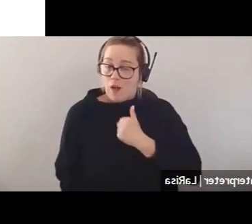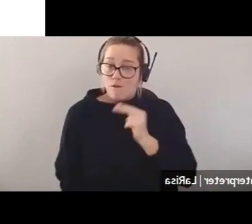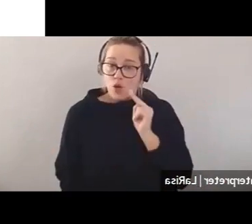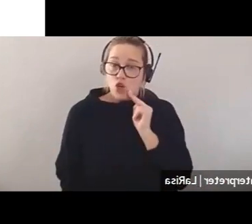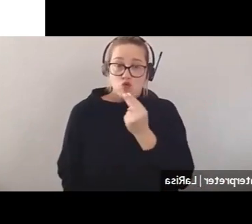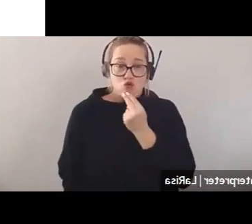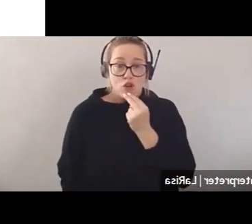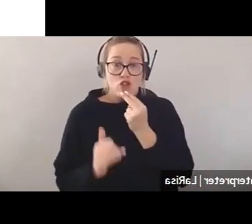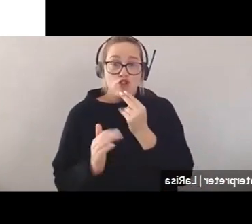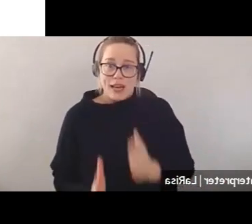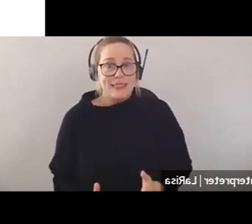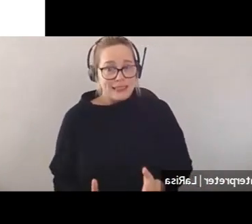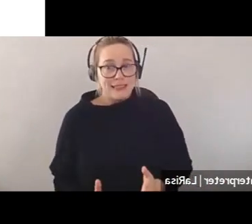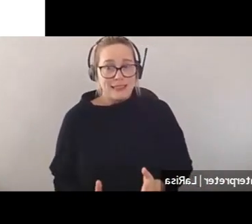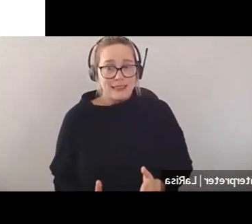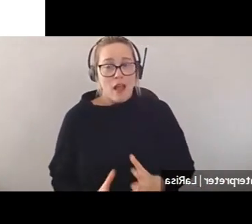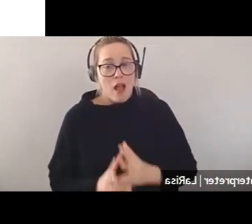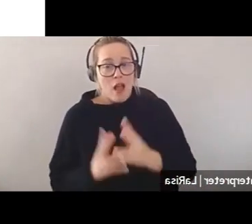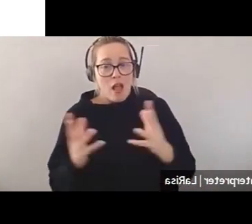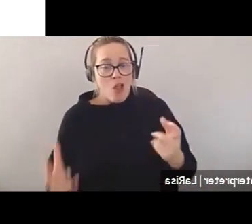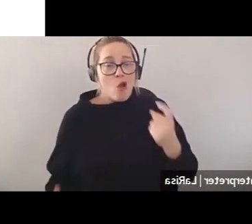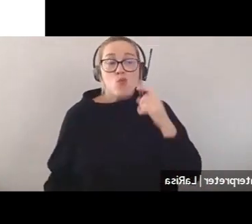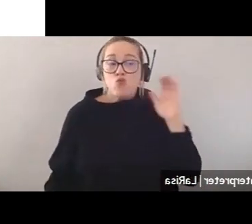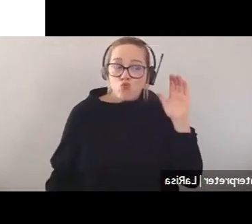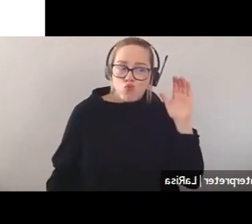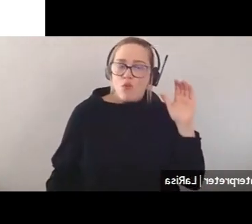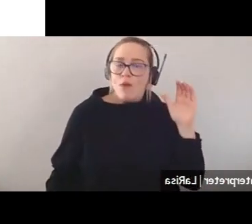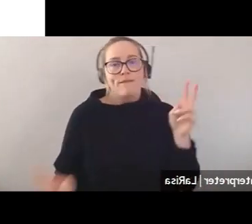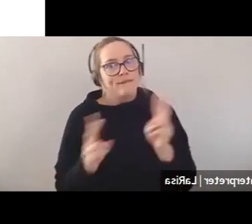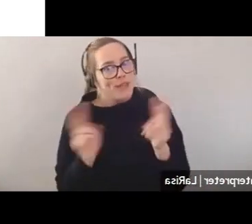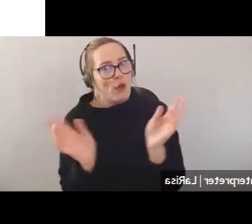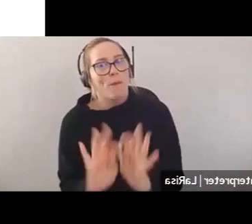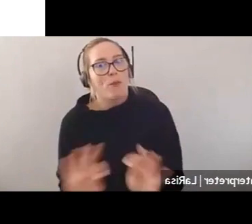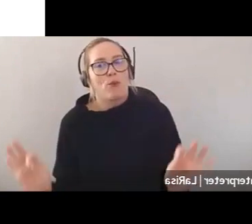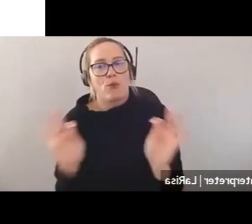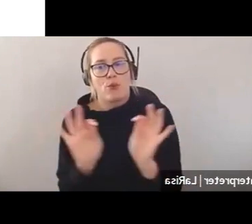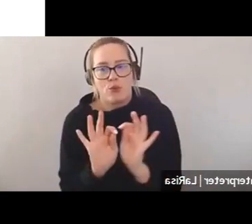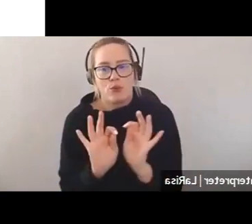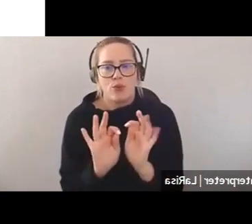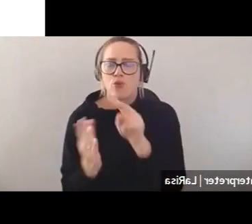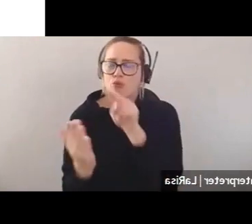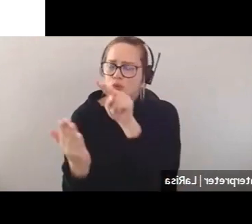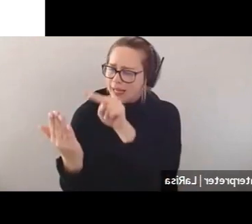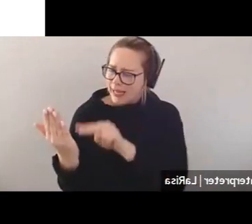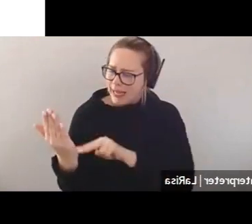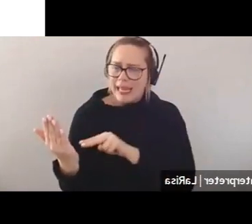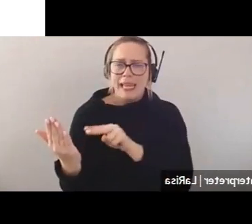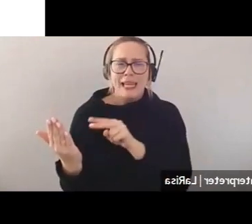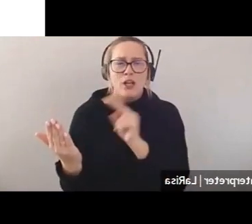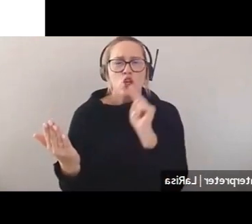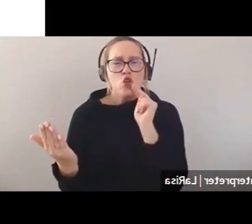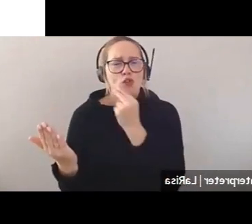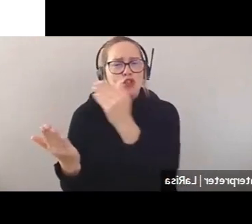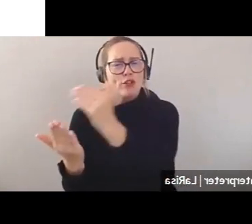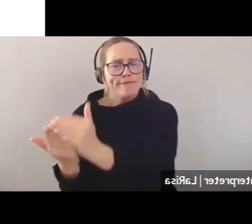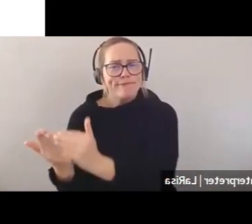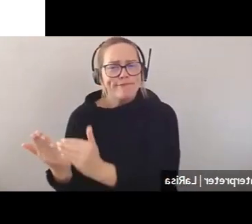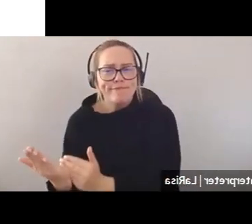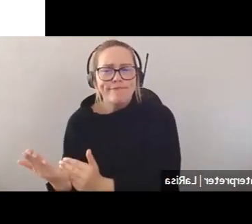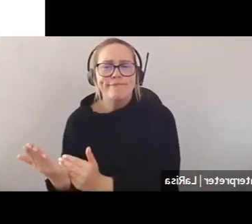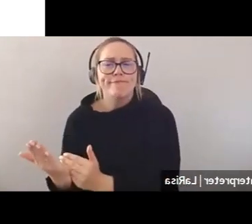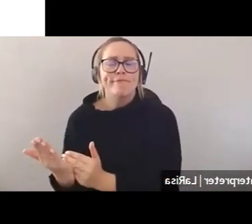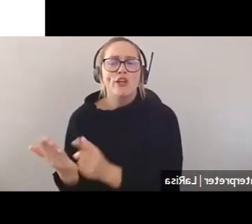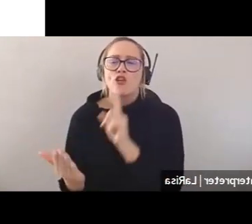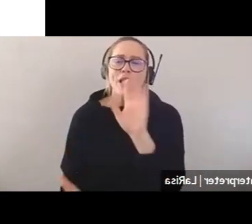a dietitian, I think are so important. A lot of those, getting more familiar with reading nutrition